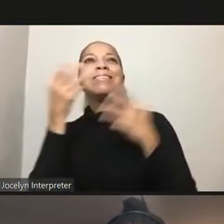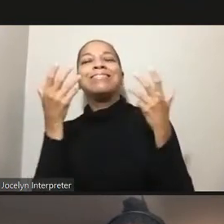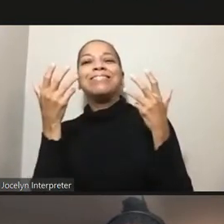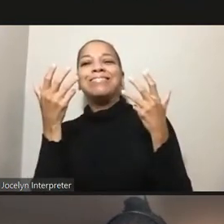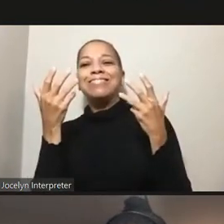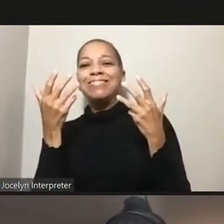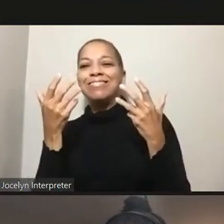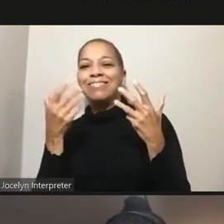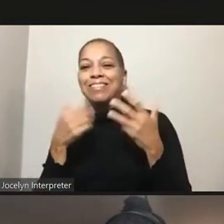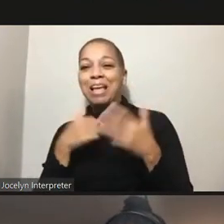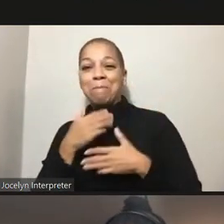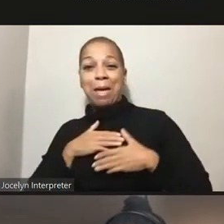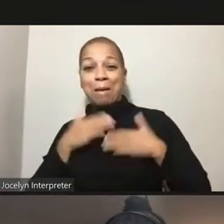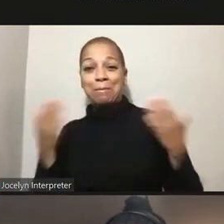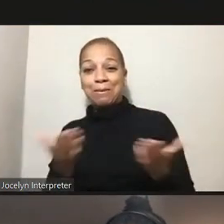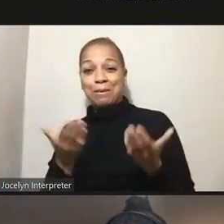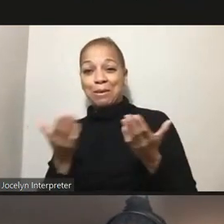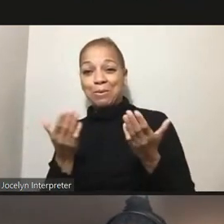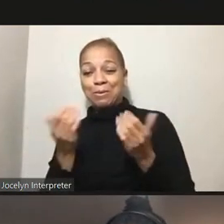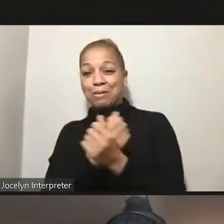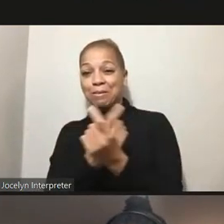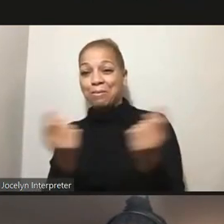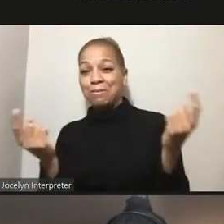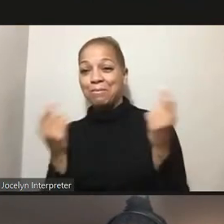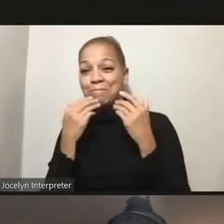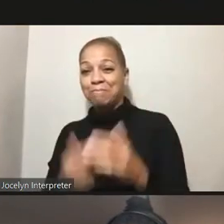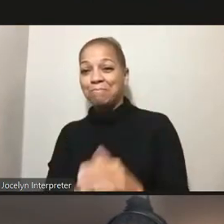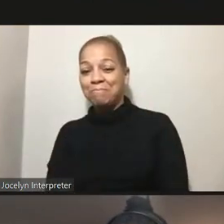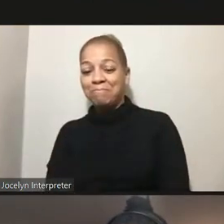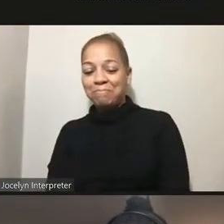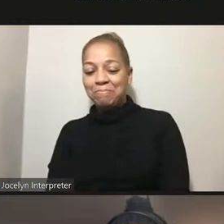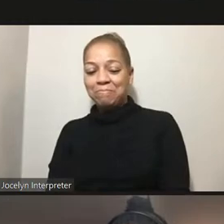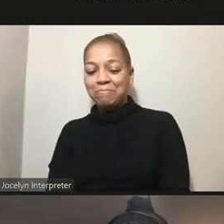So I'm glad to be here with everyone.